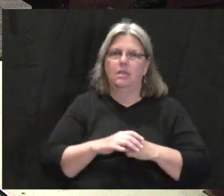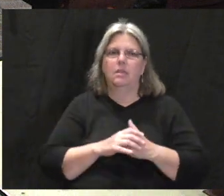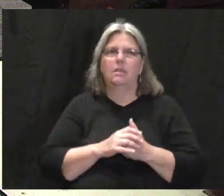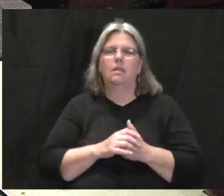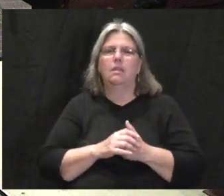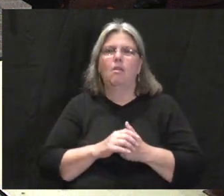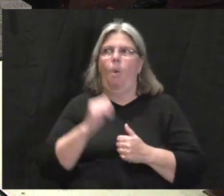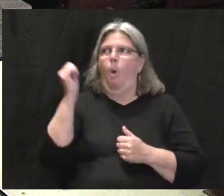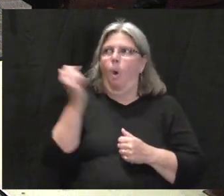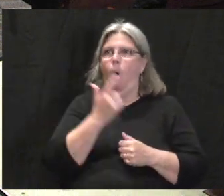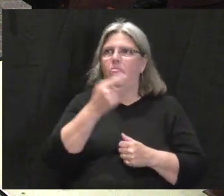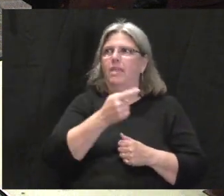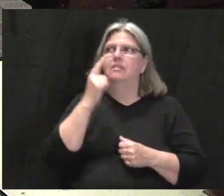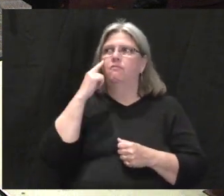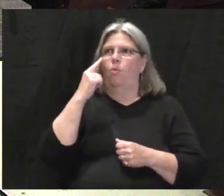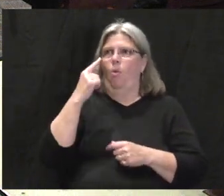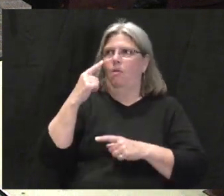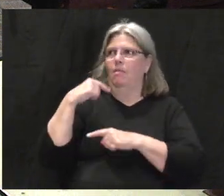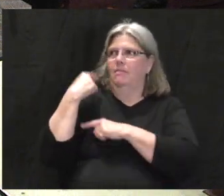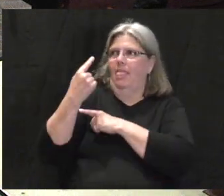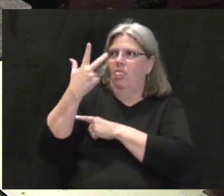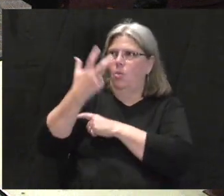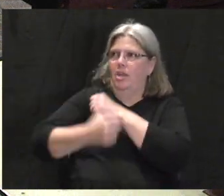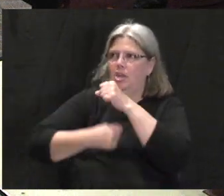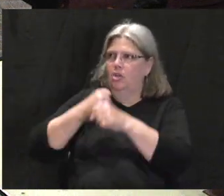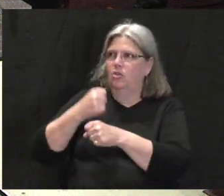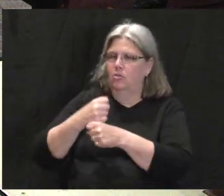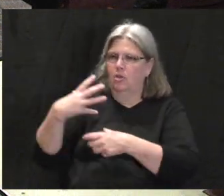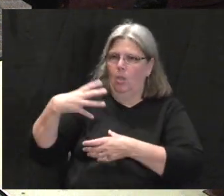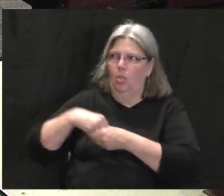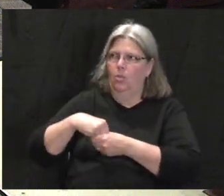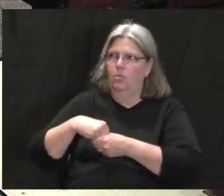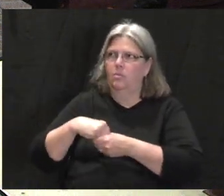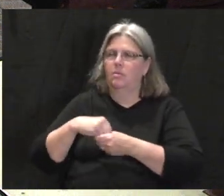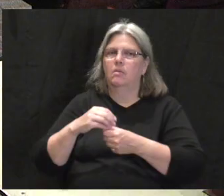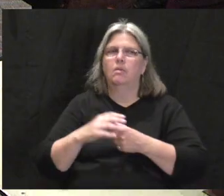of these are for the last 3 years. Yeah.